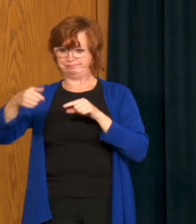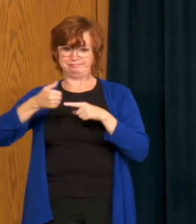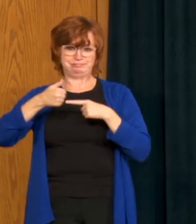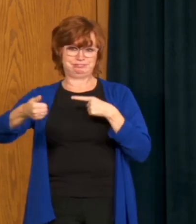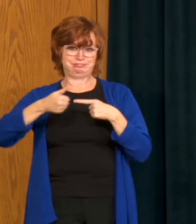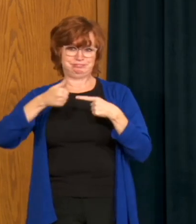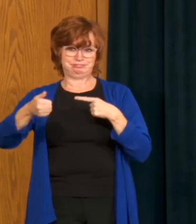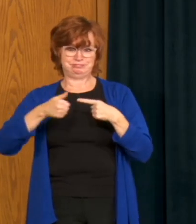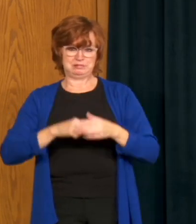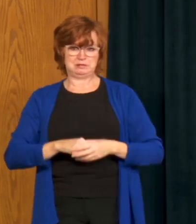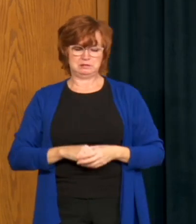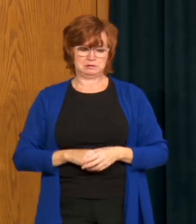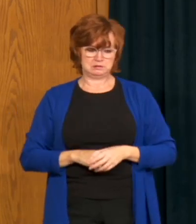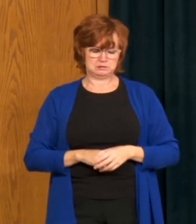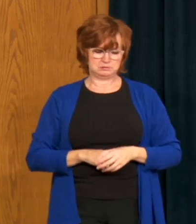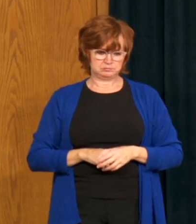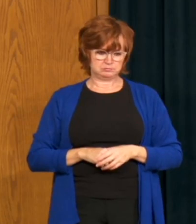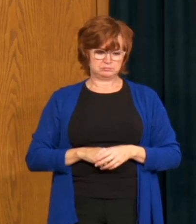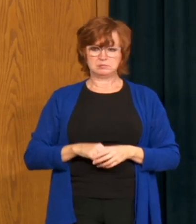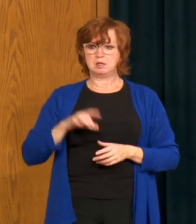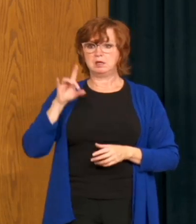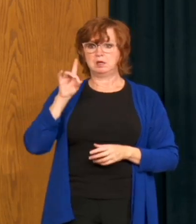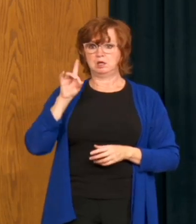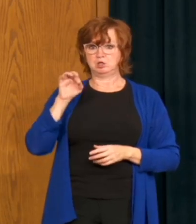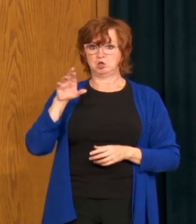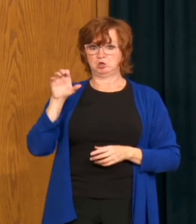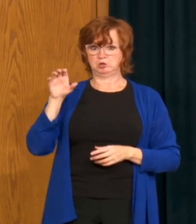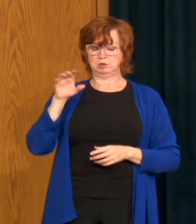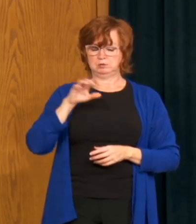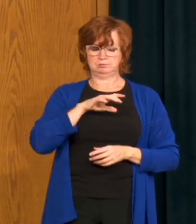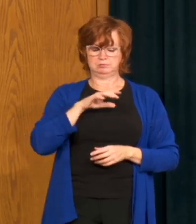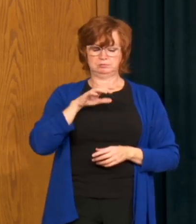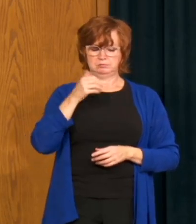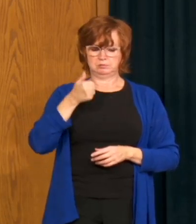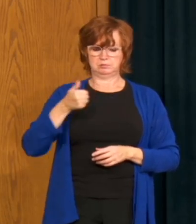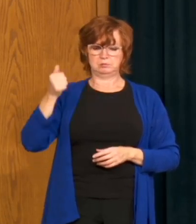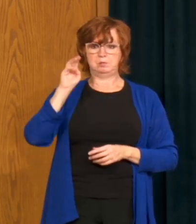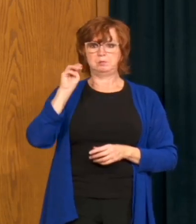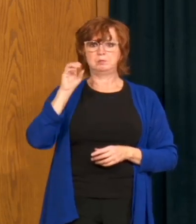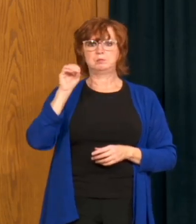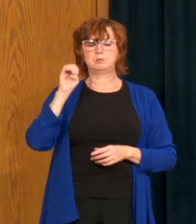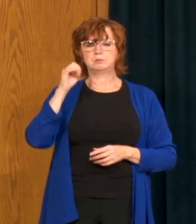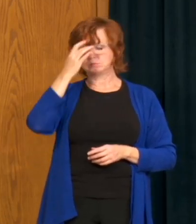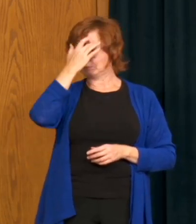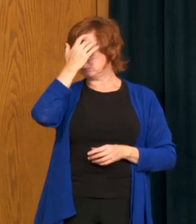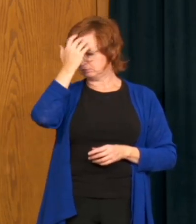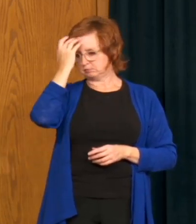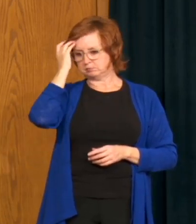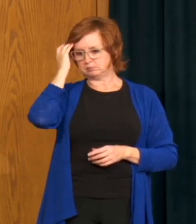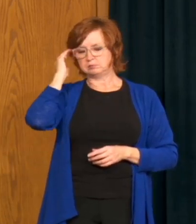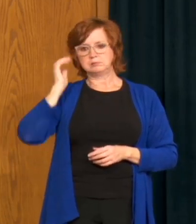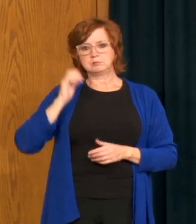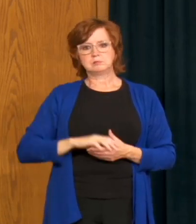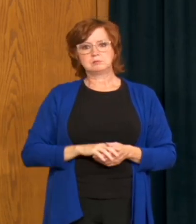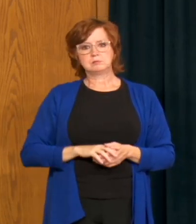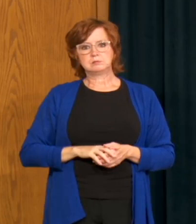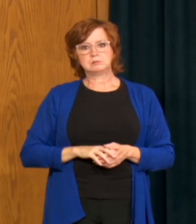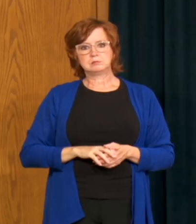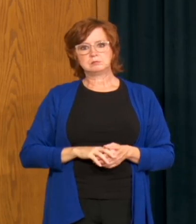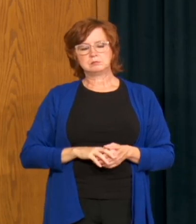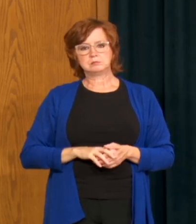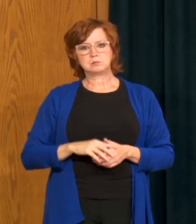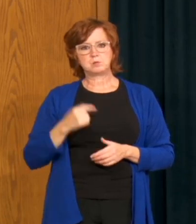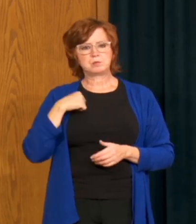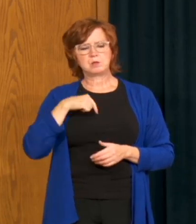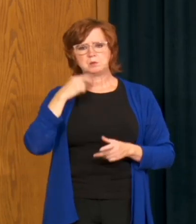weaknesses, to the bid. If you look at the facilities in Saskatchewan with Mosaic, most certainly, but also the International Trade